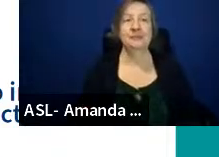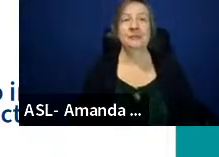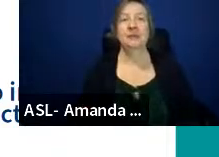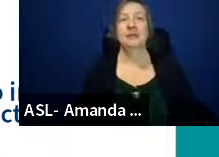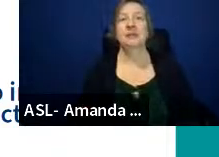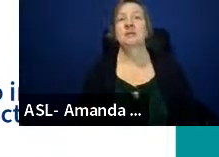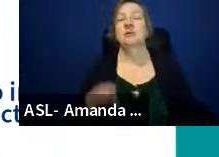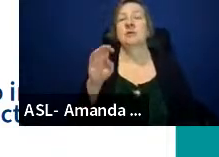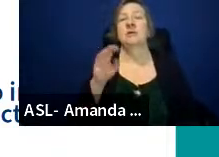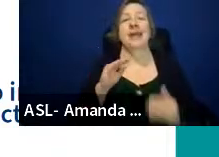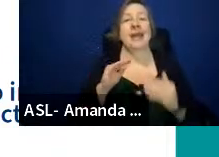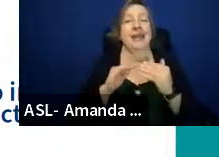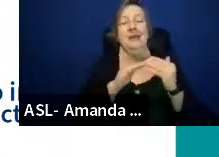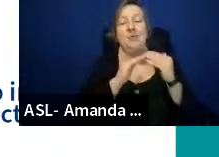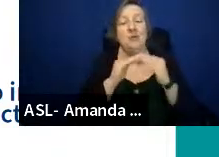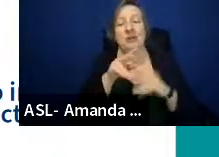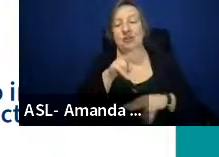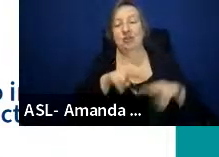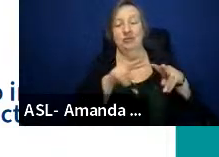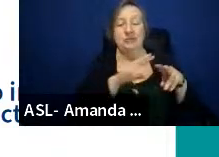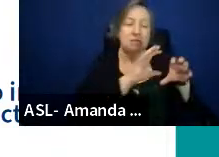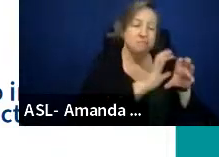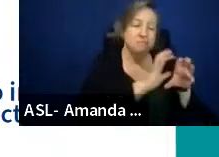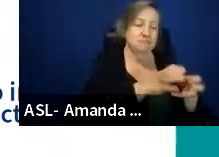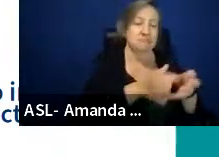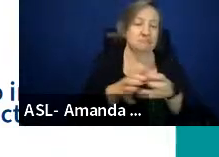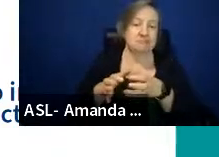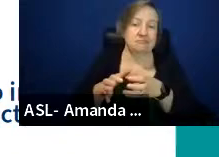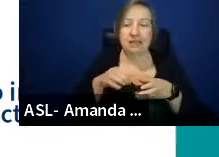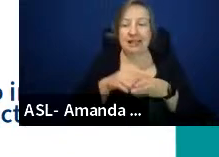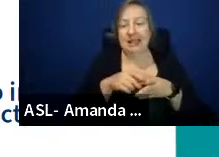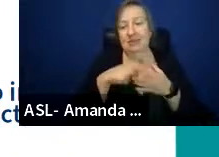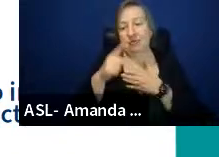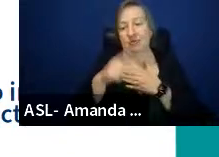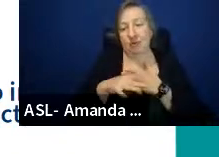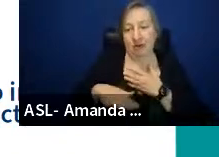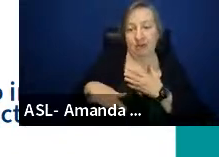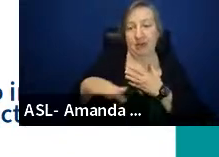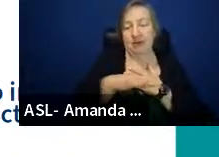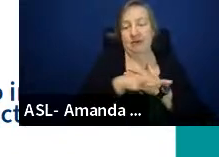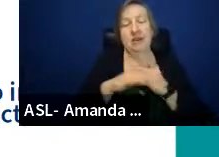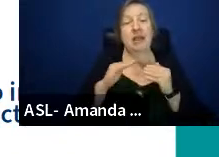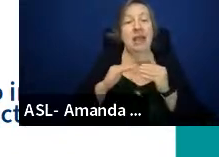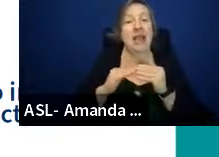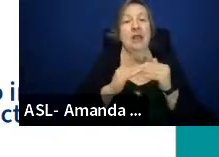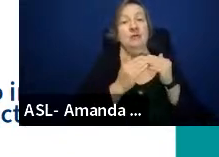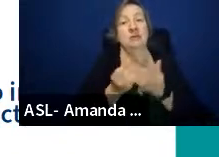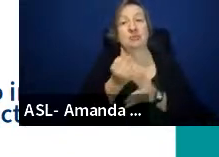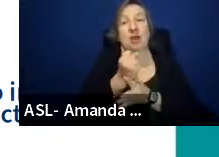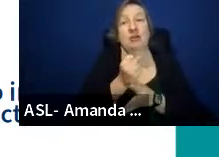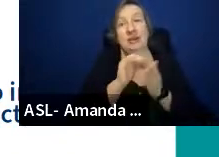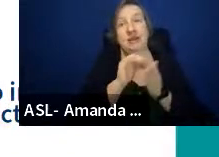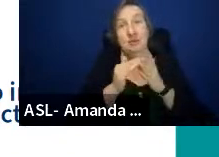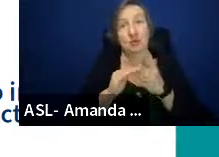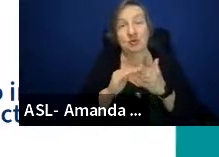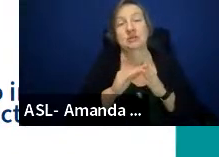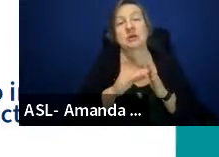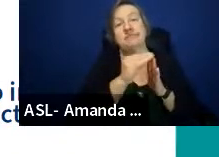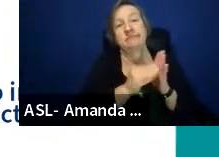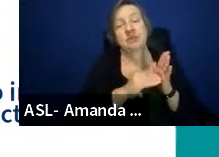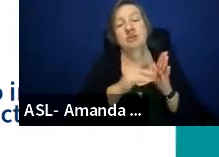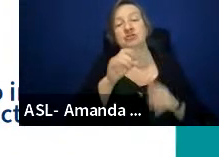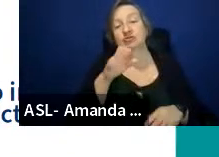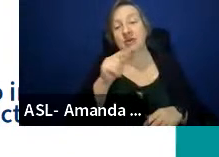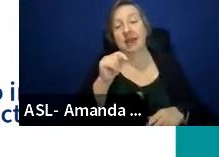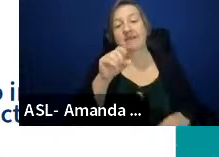So equity looks at specific populations within our program area. The equity priority communities are outlined in the draft SCIS